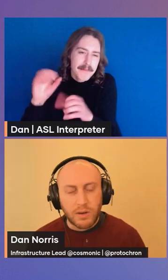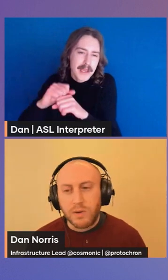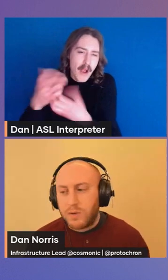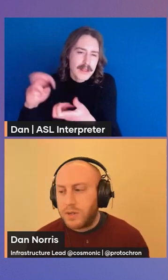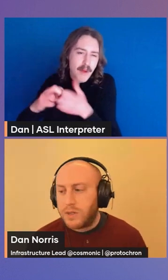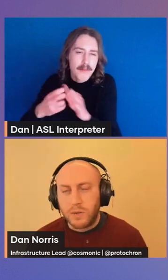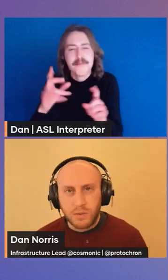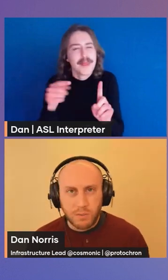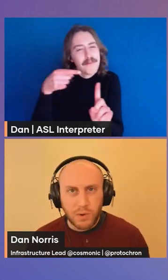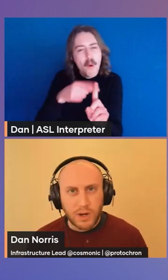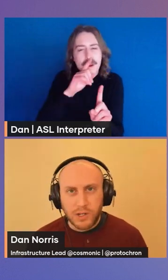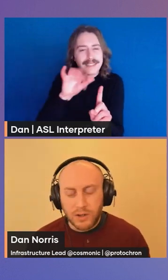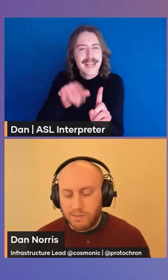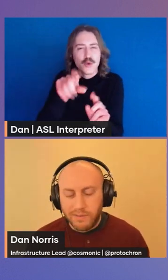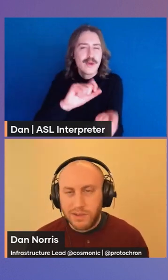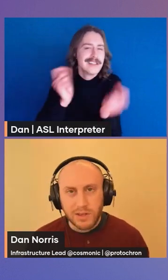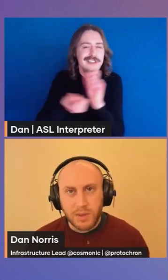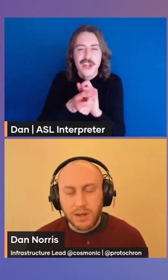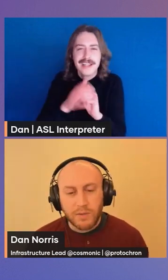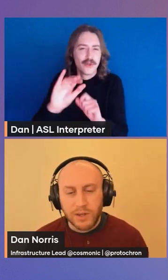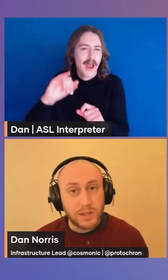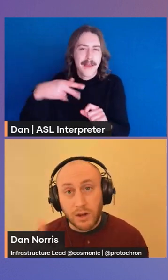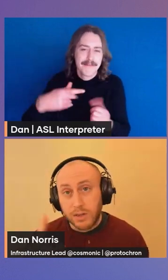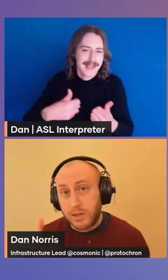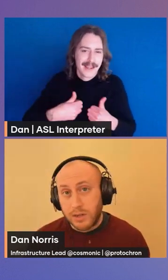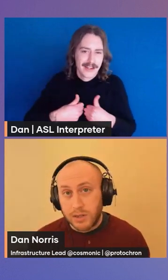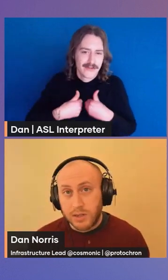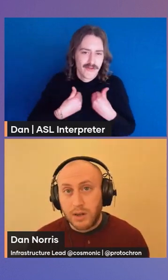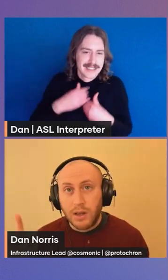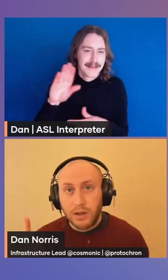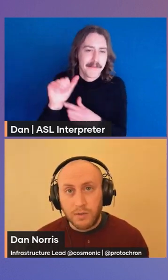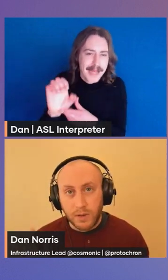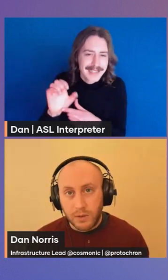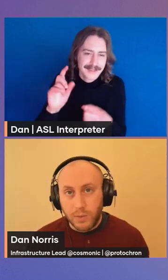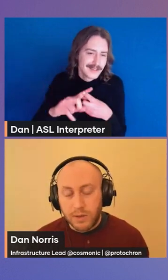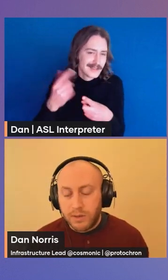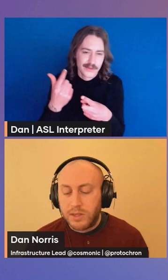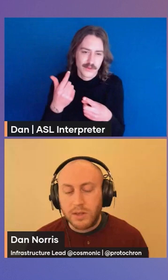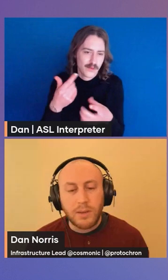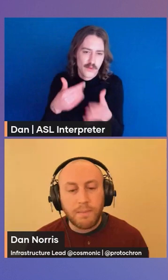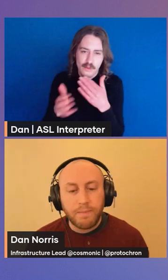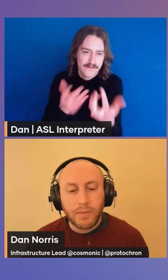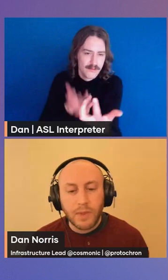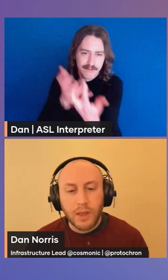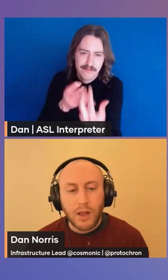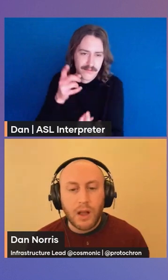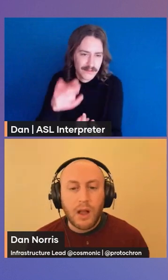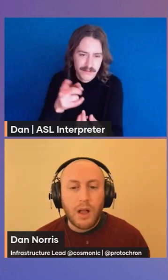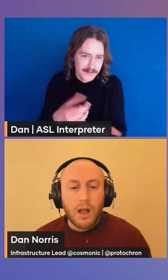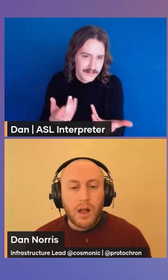to whatever you need to in production, and it doesn't make a difference as long as this doesn't conflict with Cilium.